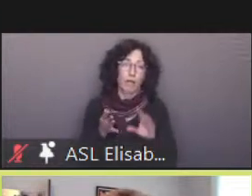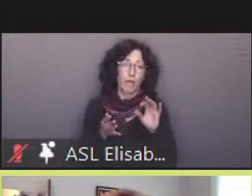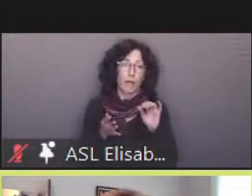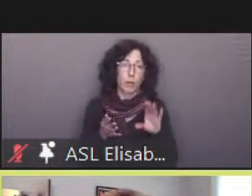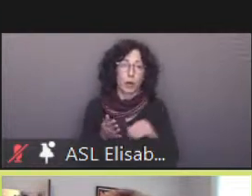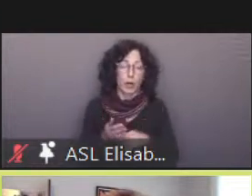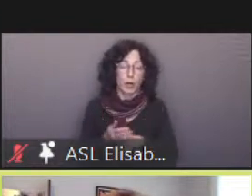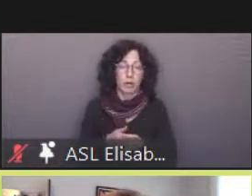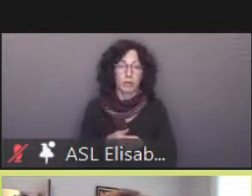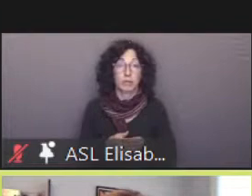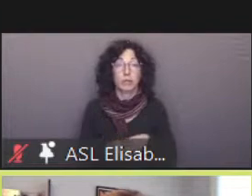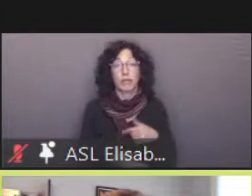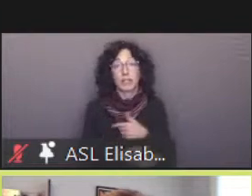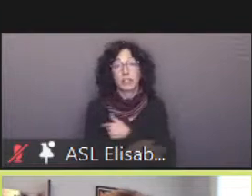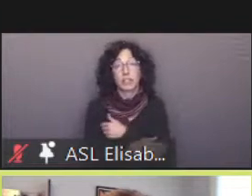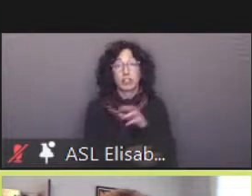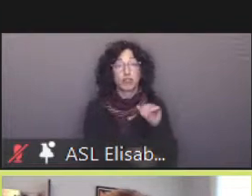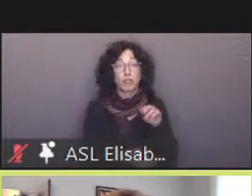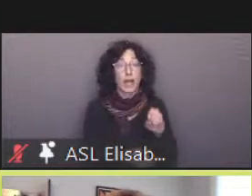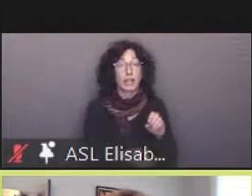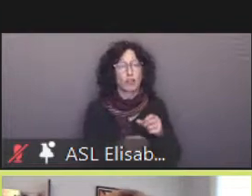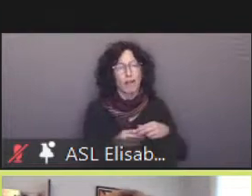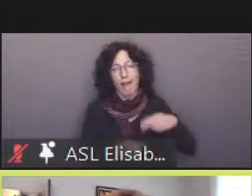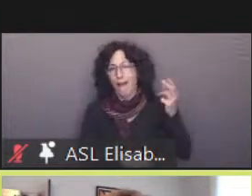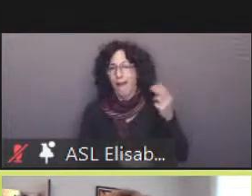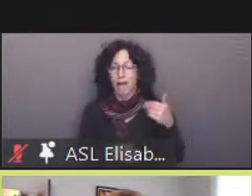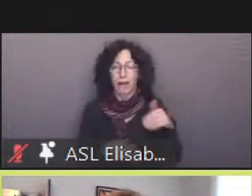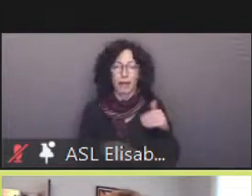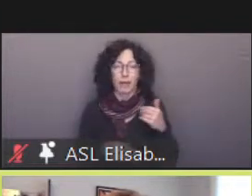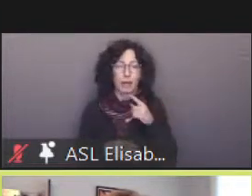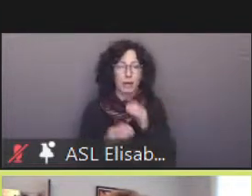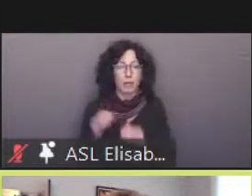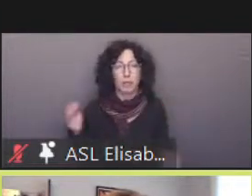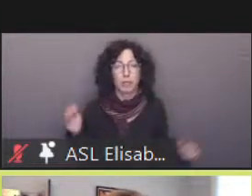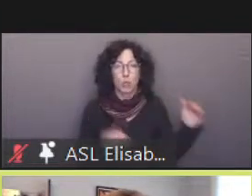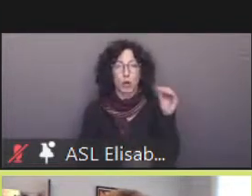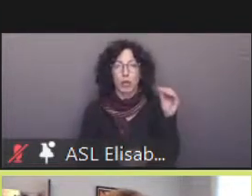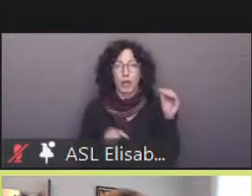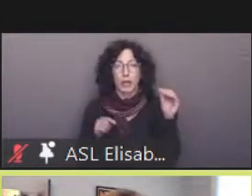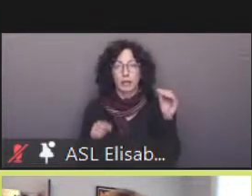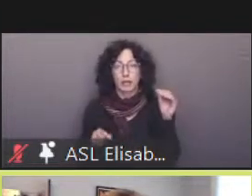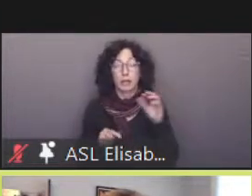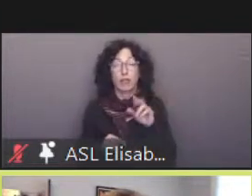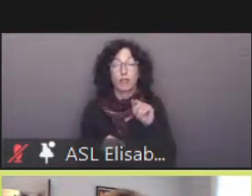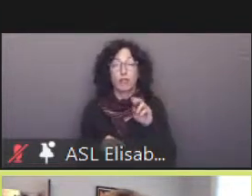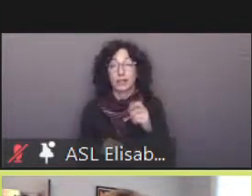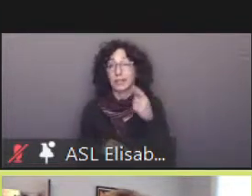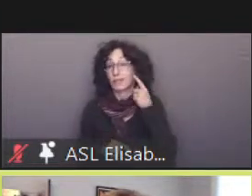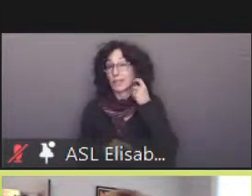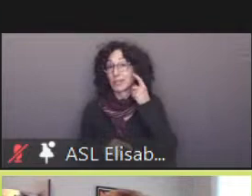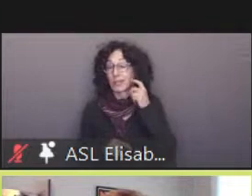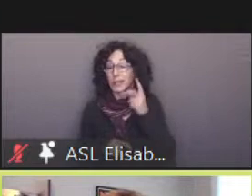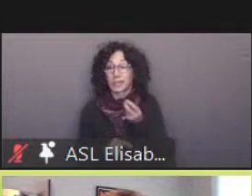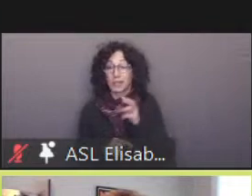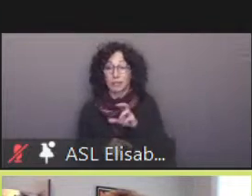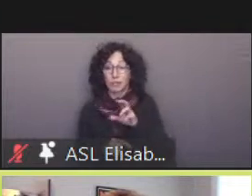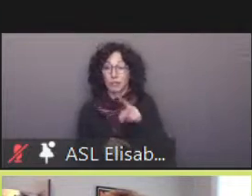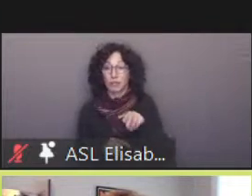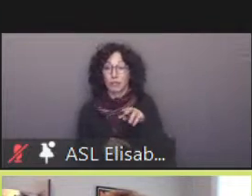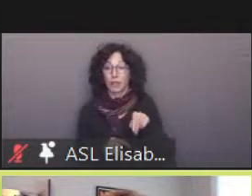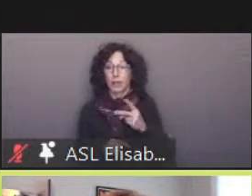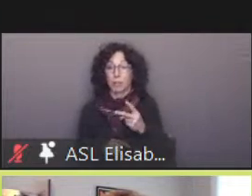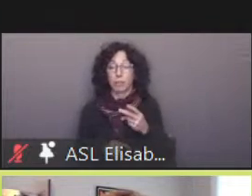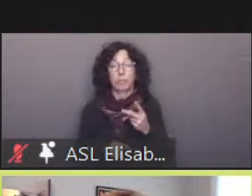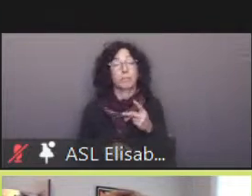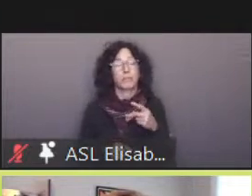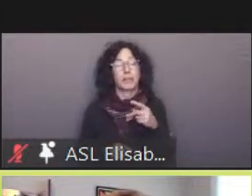extremely high in this group, exceeding even the rates shown by Dr. Phillip earlier. Since then, cases